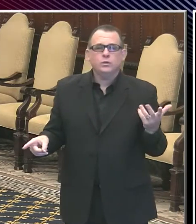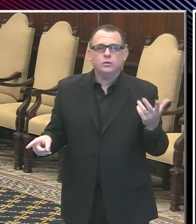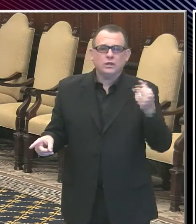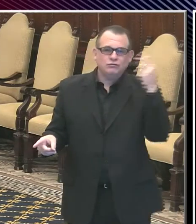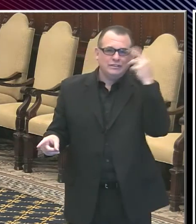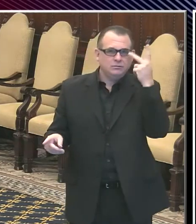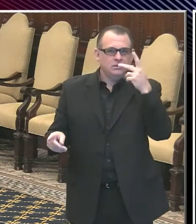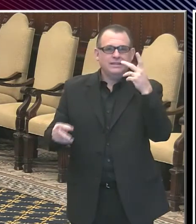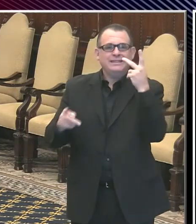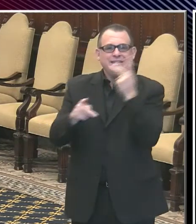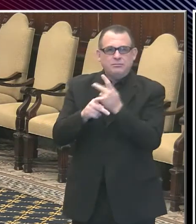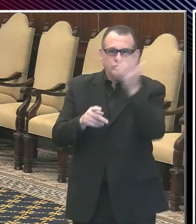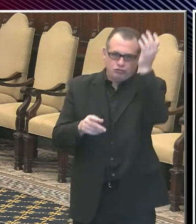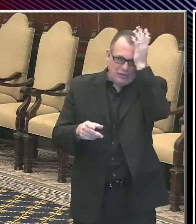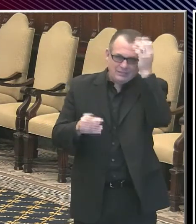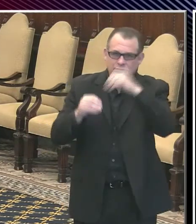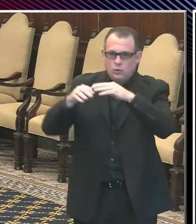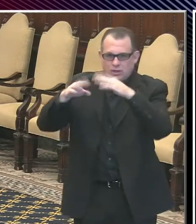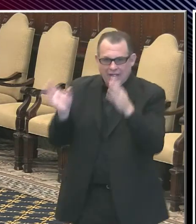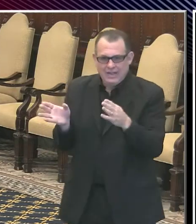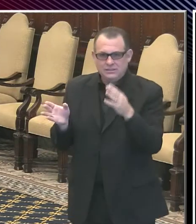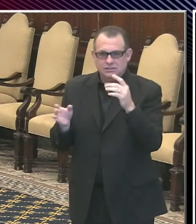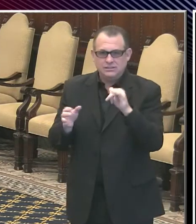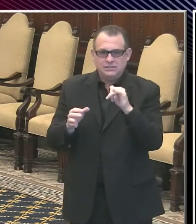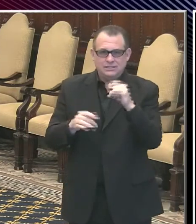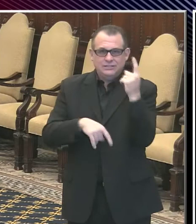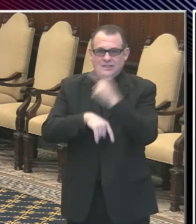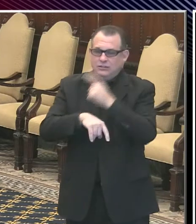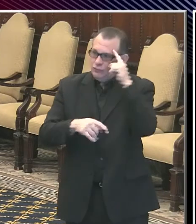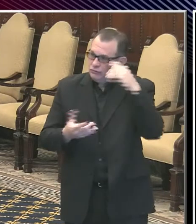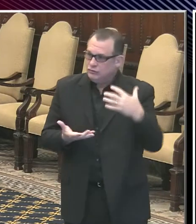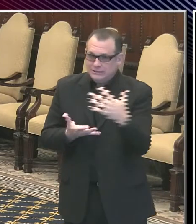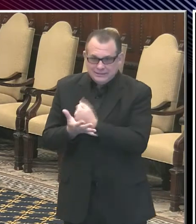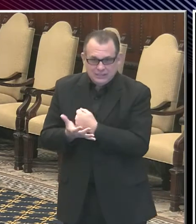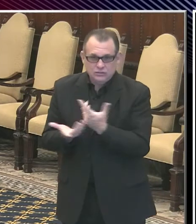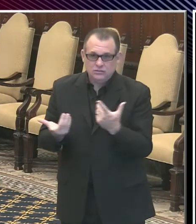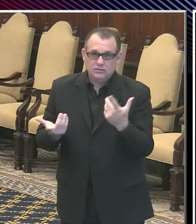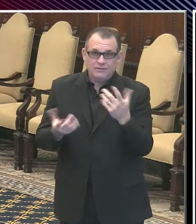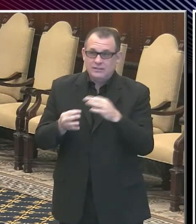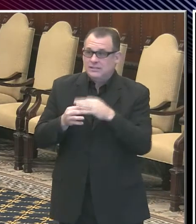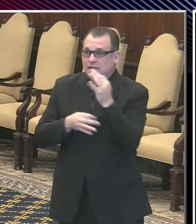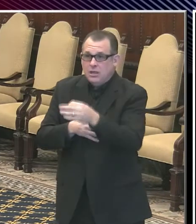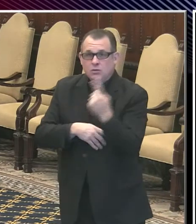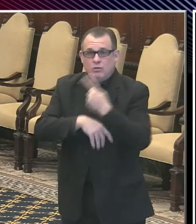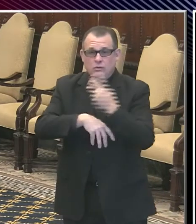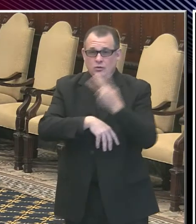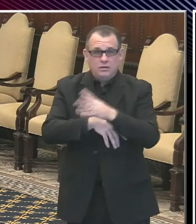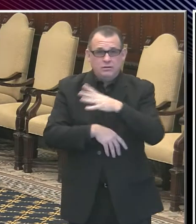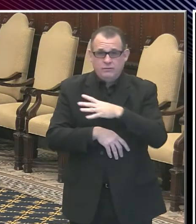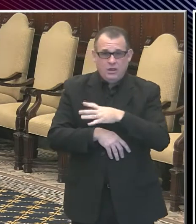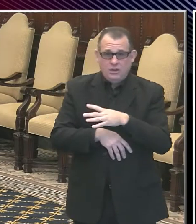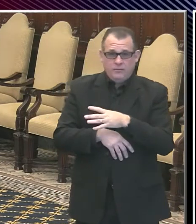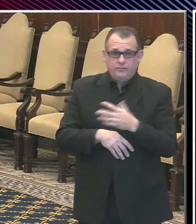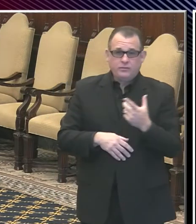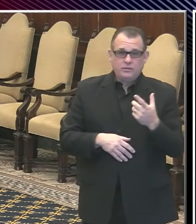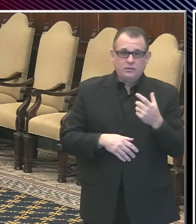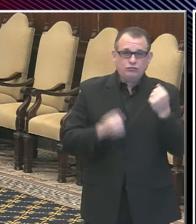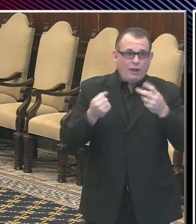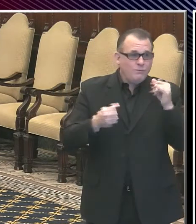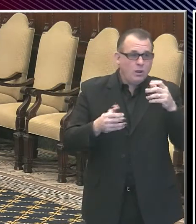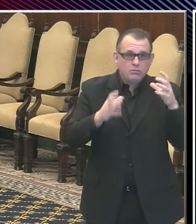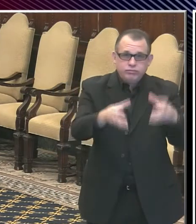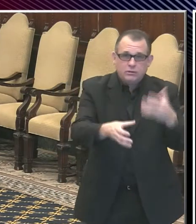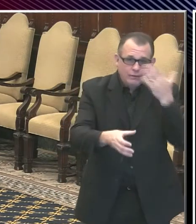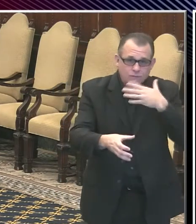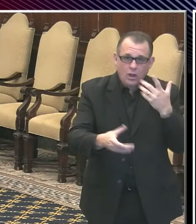house till trash day. And even though if it's delayed, if it's secured while it's in your driveway or at your curb, it'll